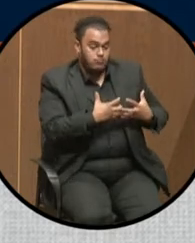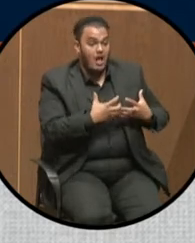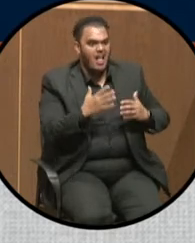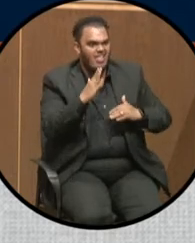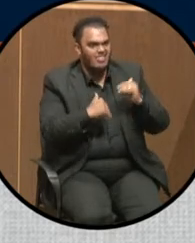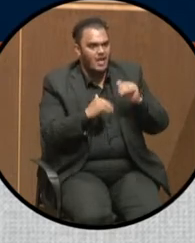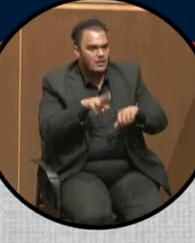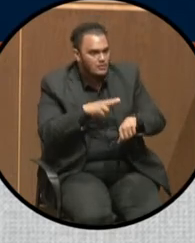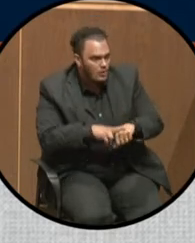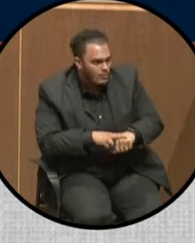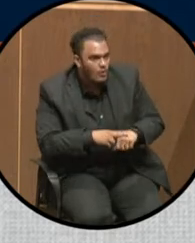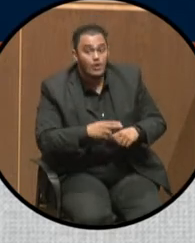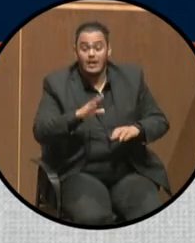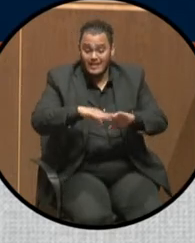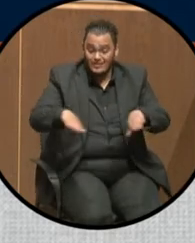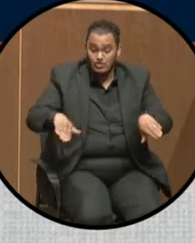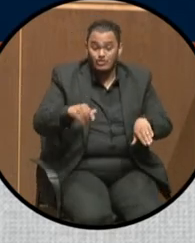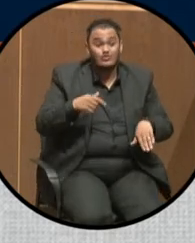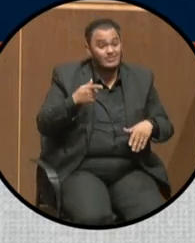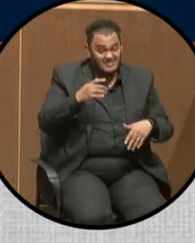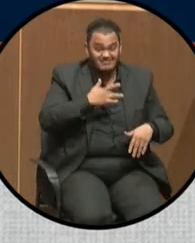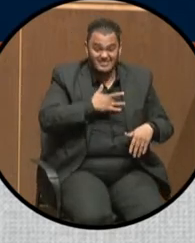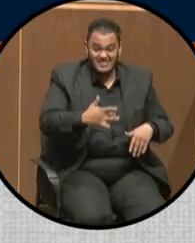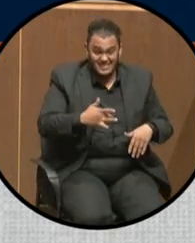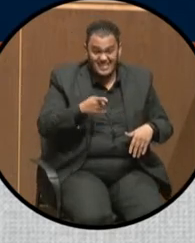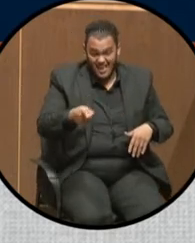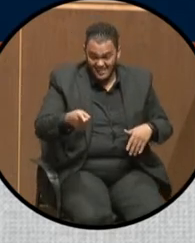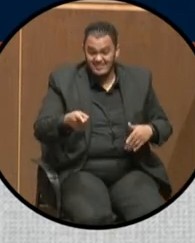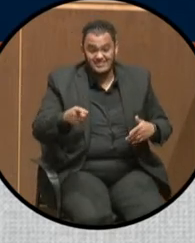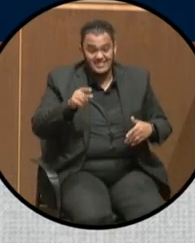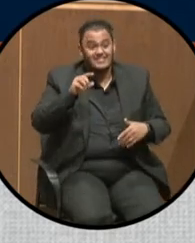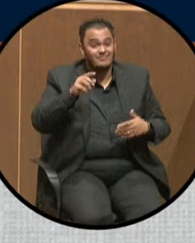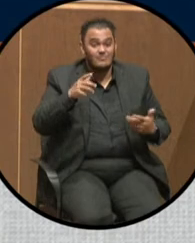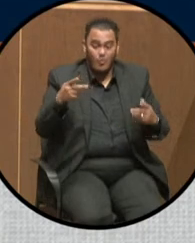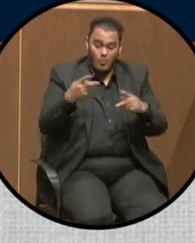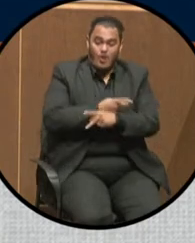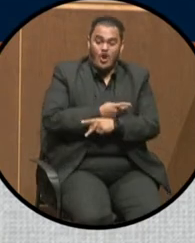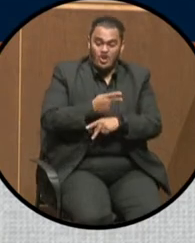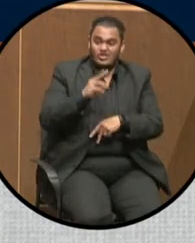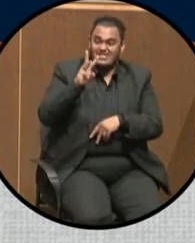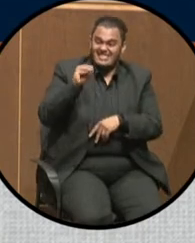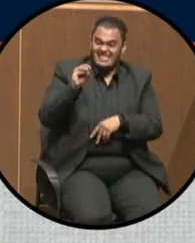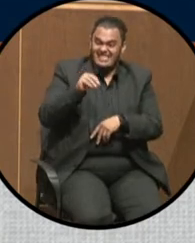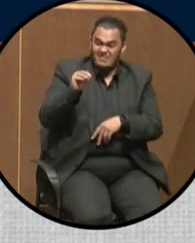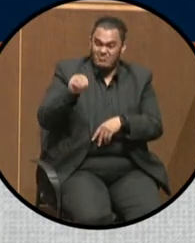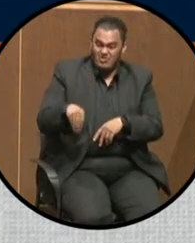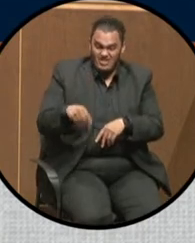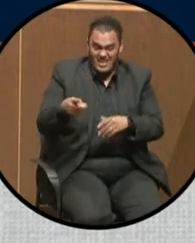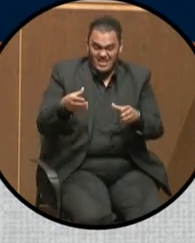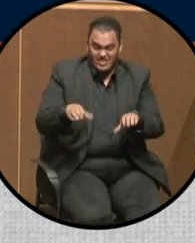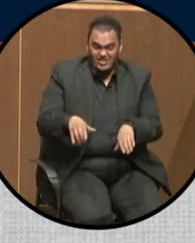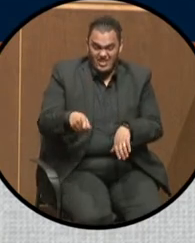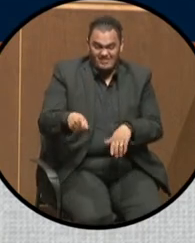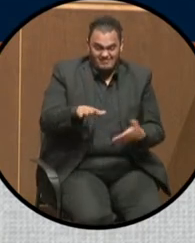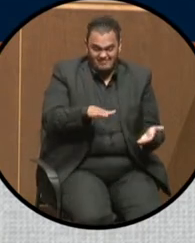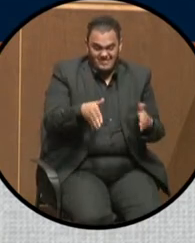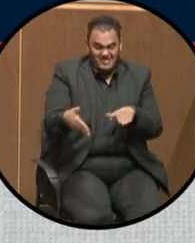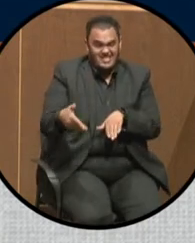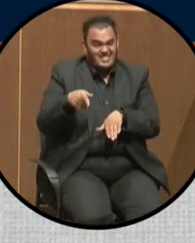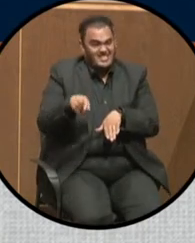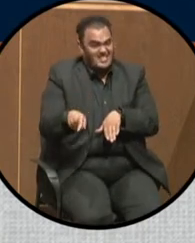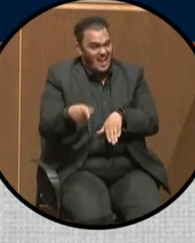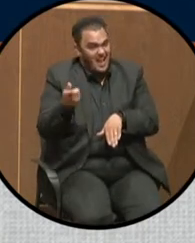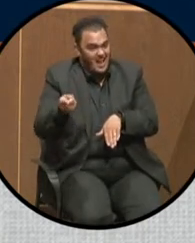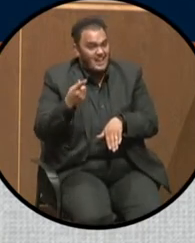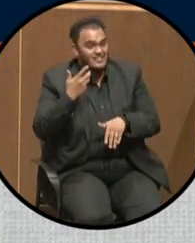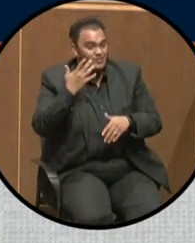50 times more likely to die from the COVID vaccine than the virus, which that is a quote by the former Pfizer vice